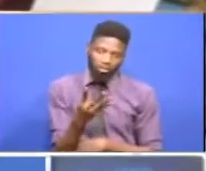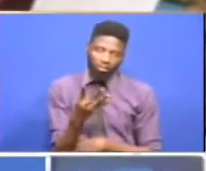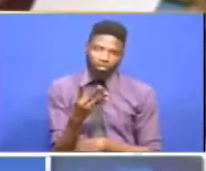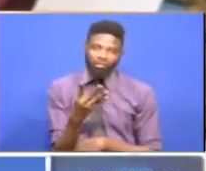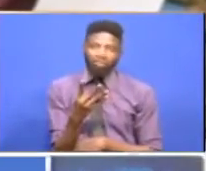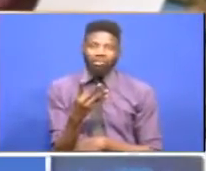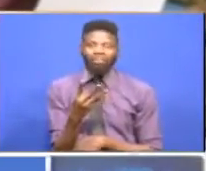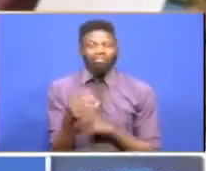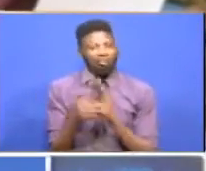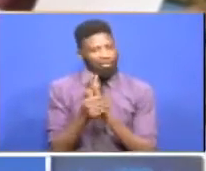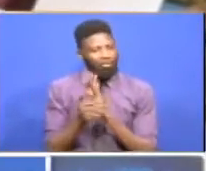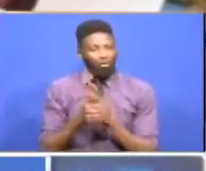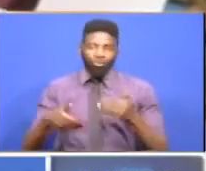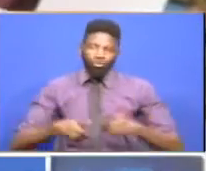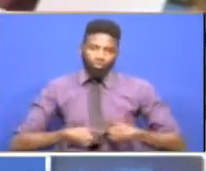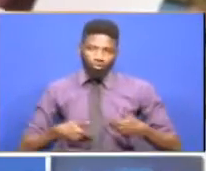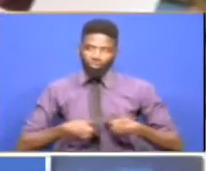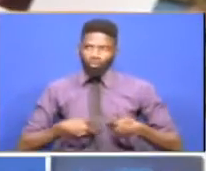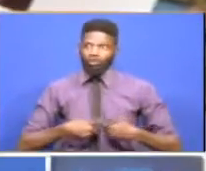talented youth,